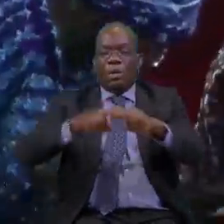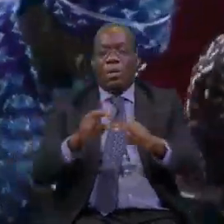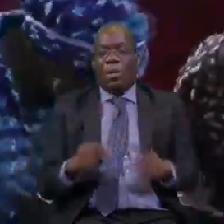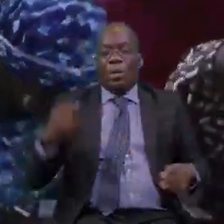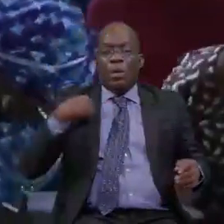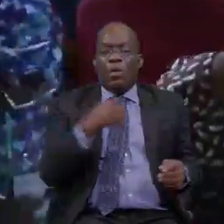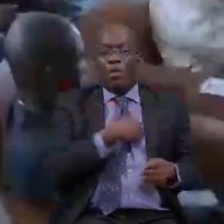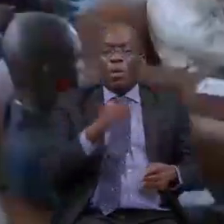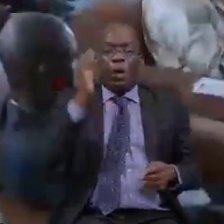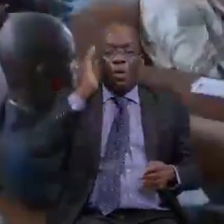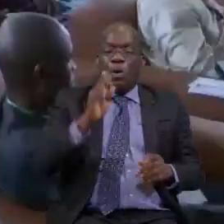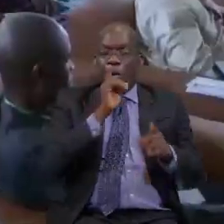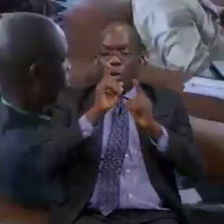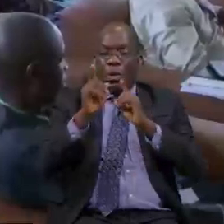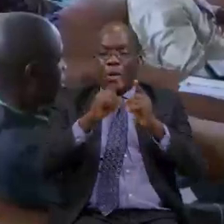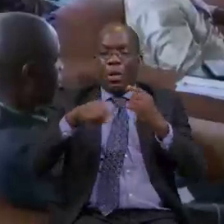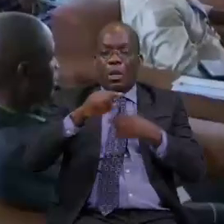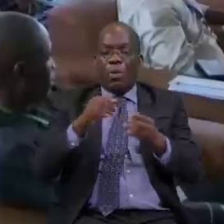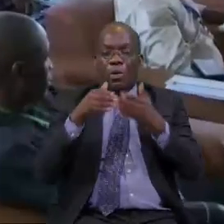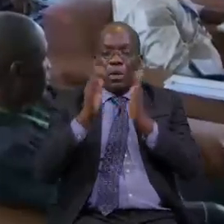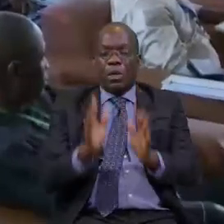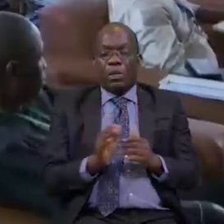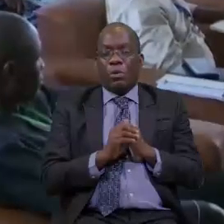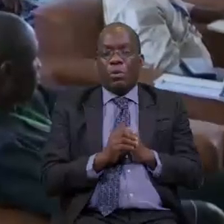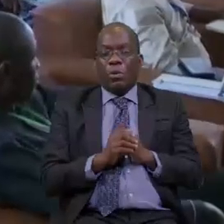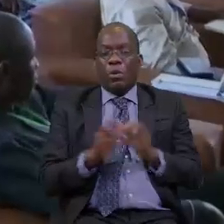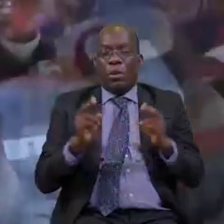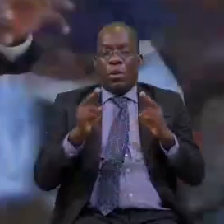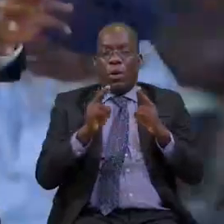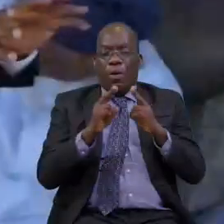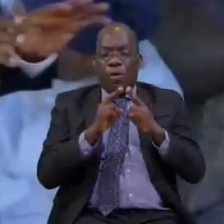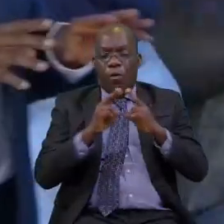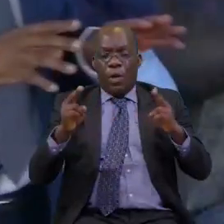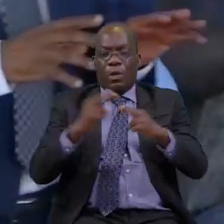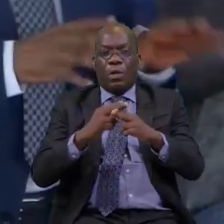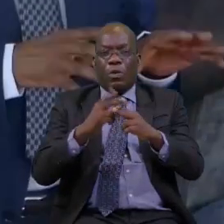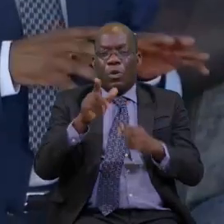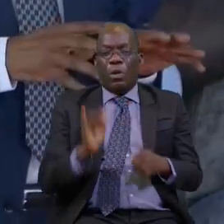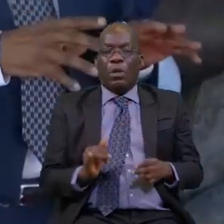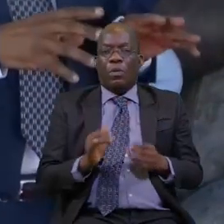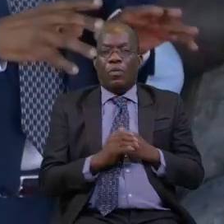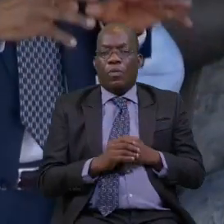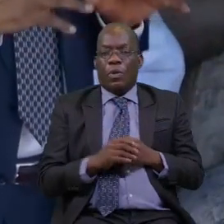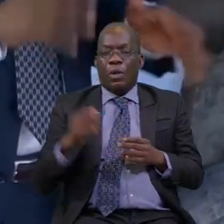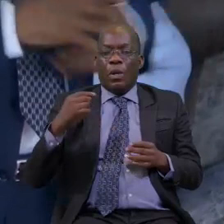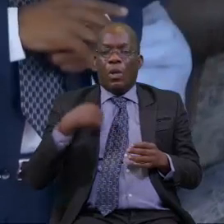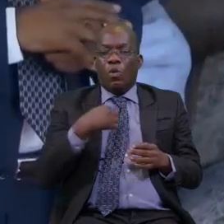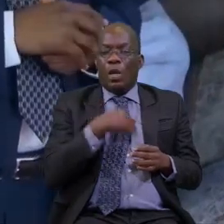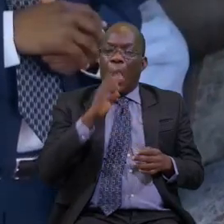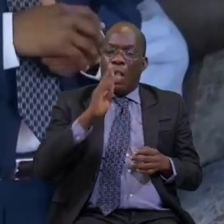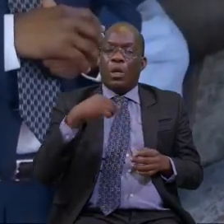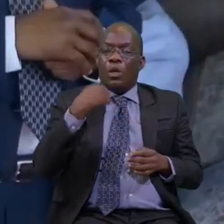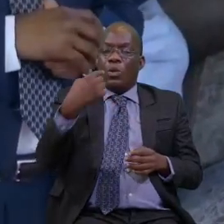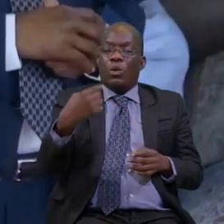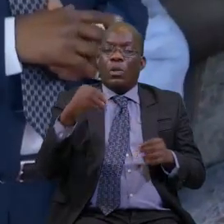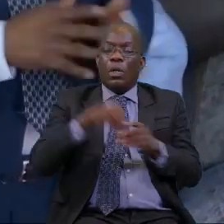talk about leadership. Very briefly, we're told in Psalm